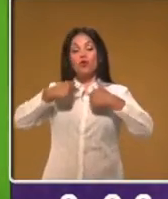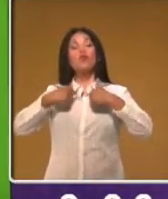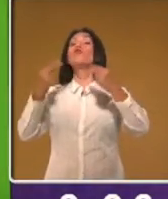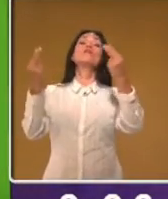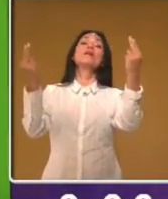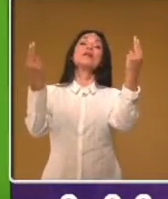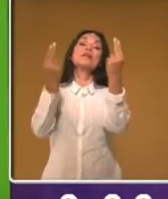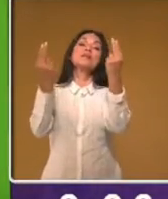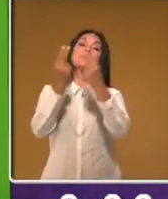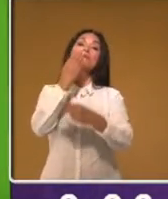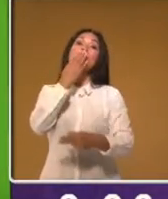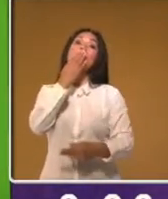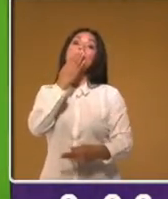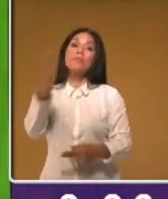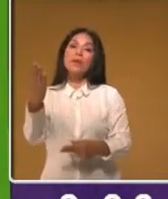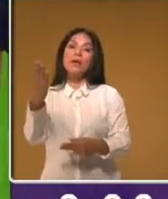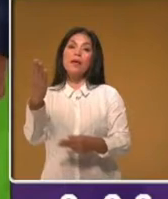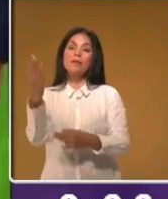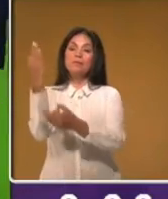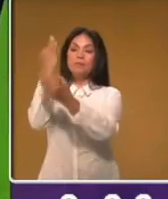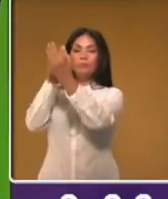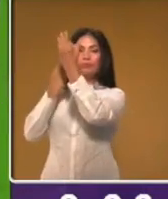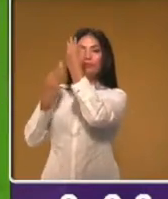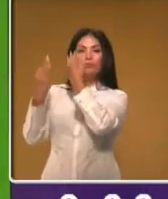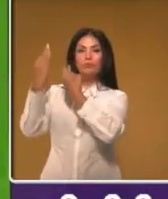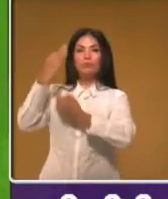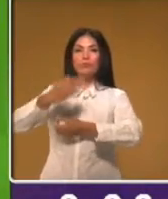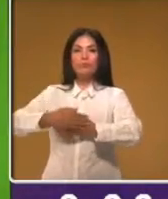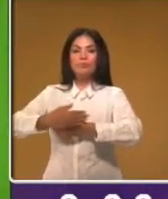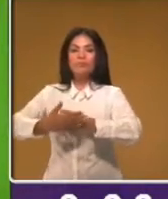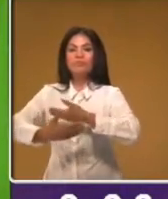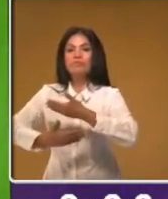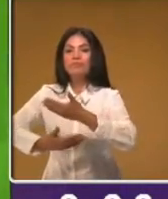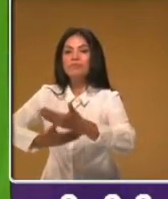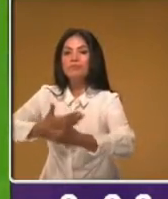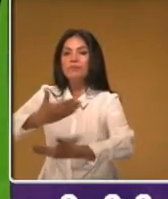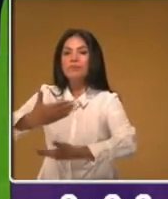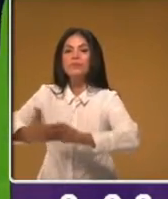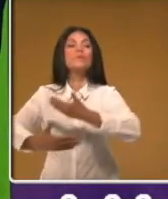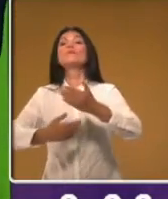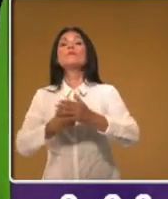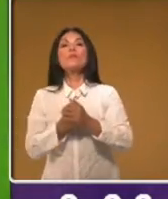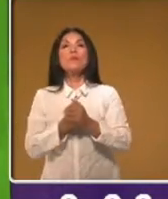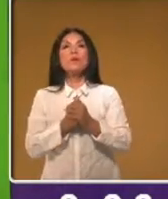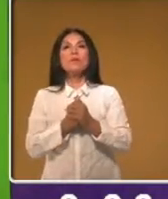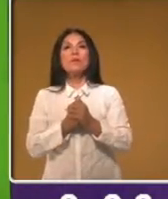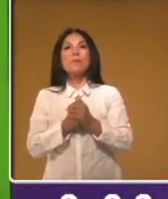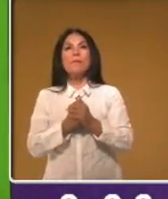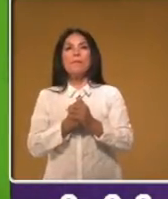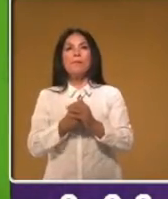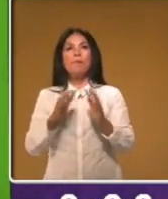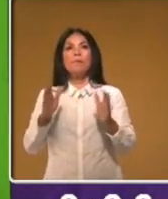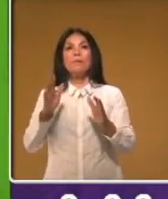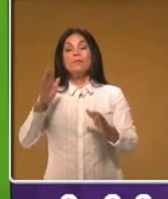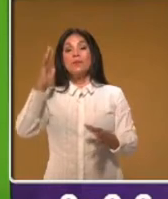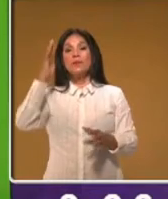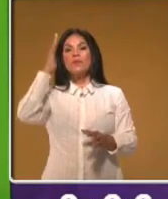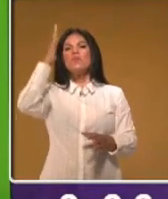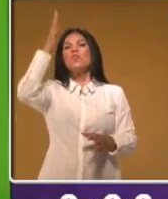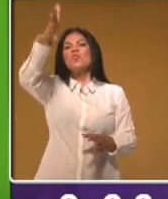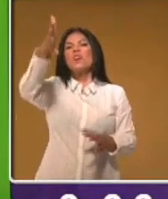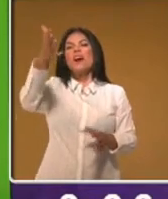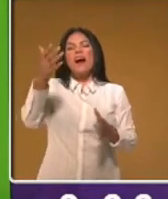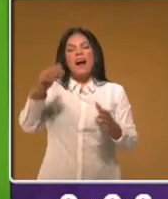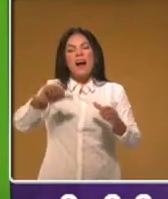To talk about solutions, we have to remember future actions. For future actions,